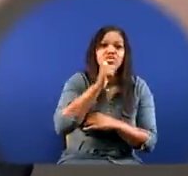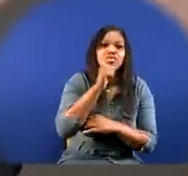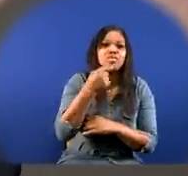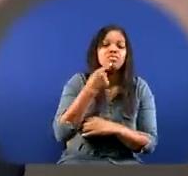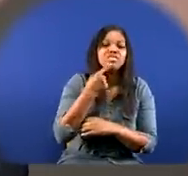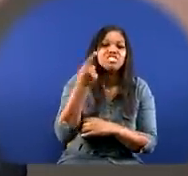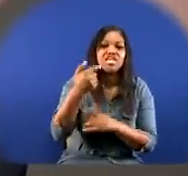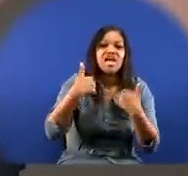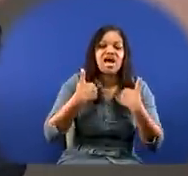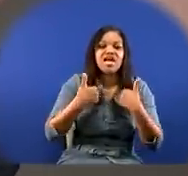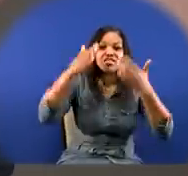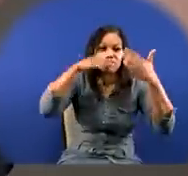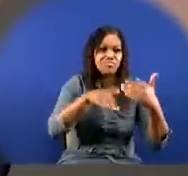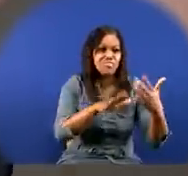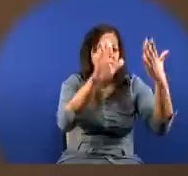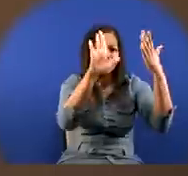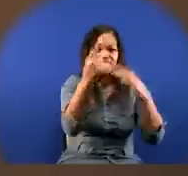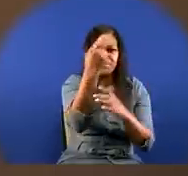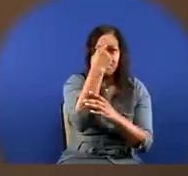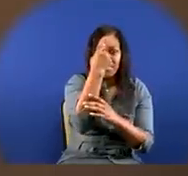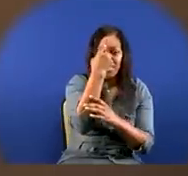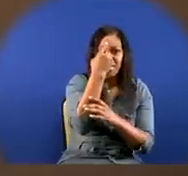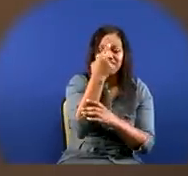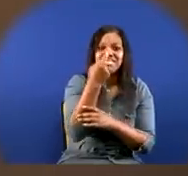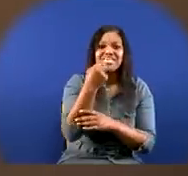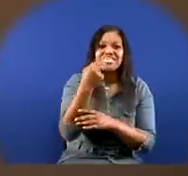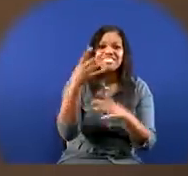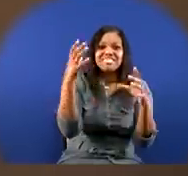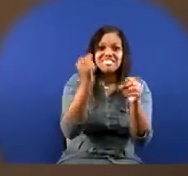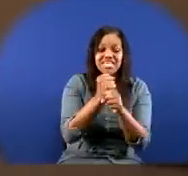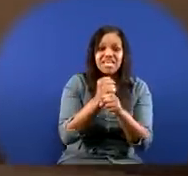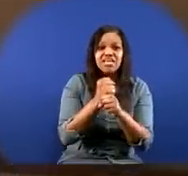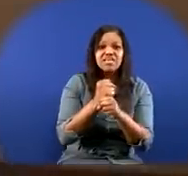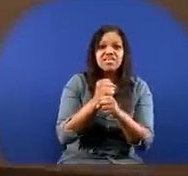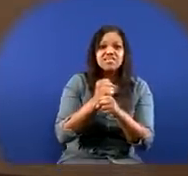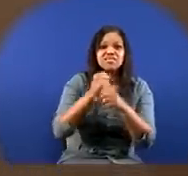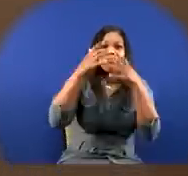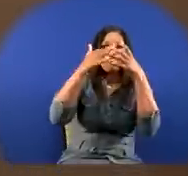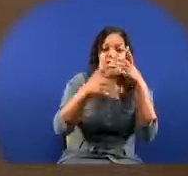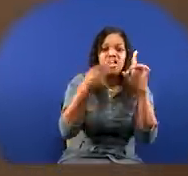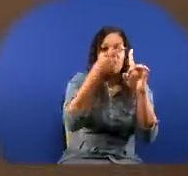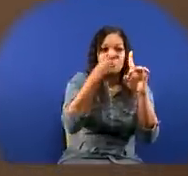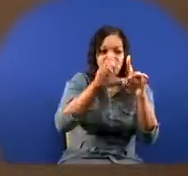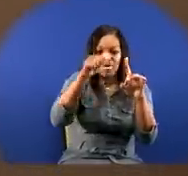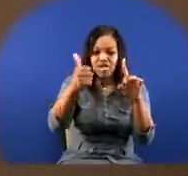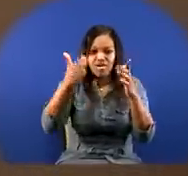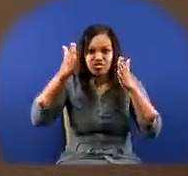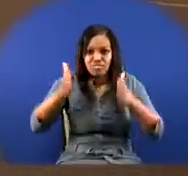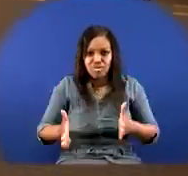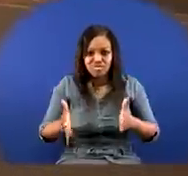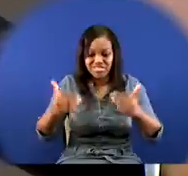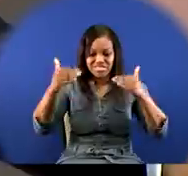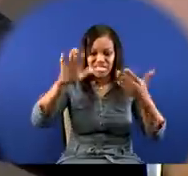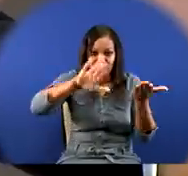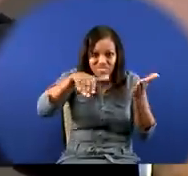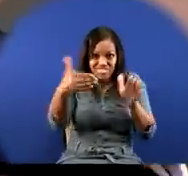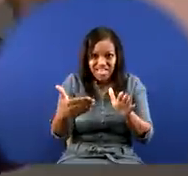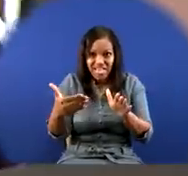she had the presence of mind to take some blood that was on one of the dead